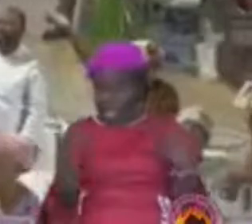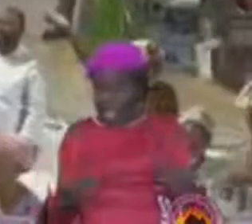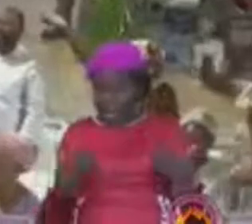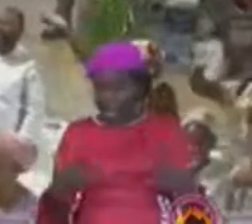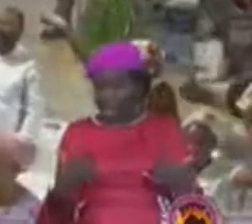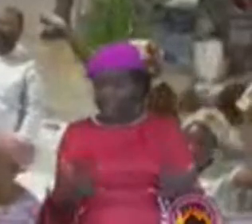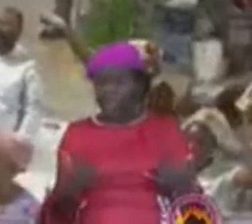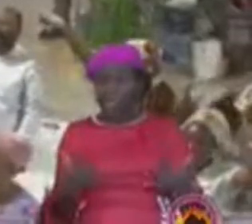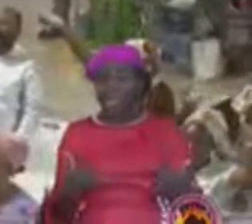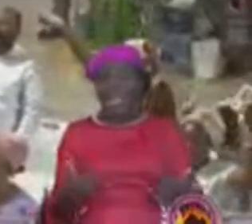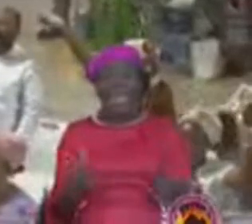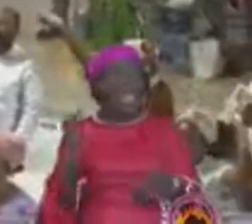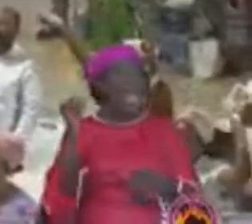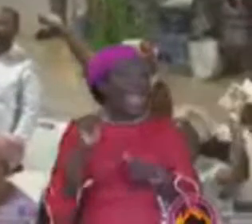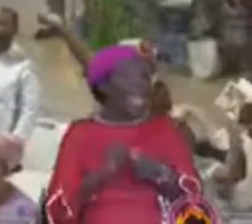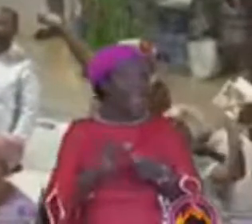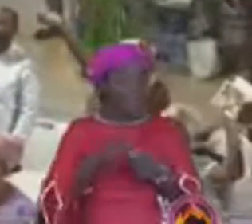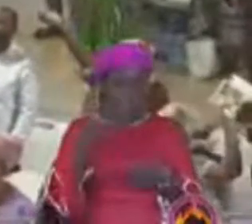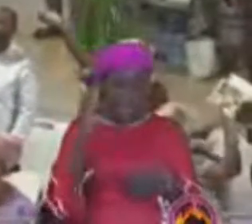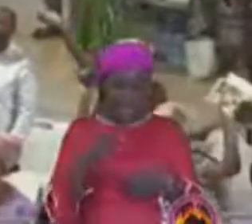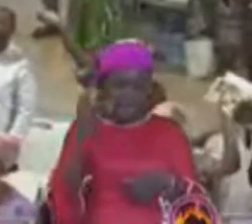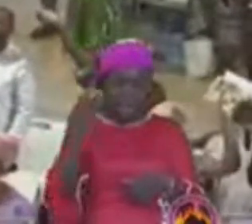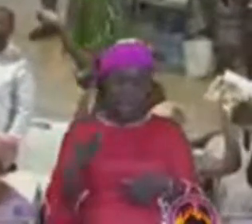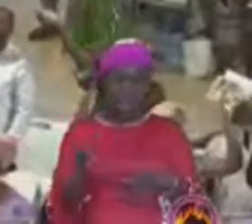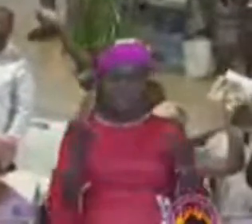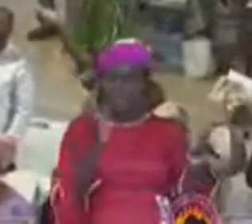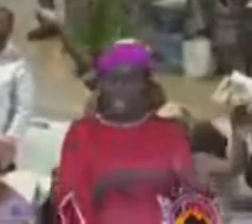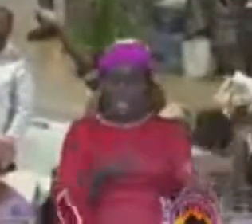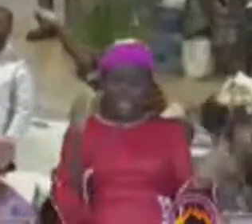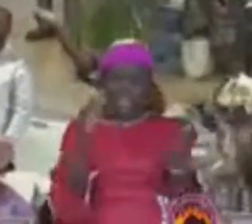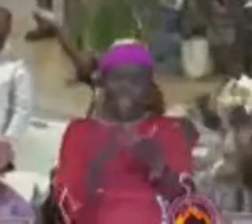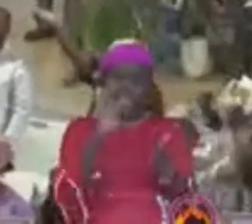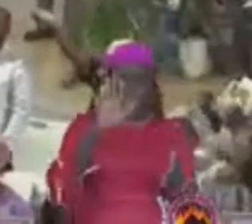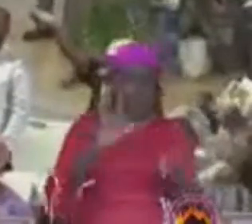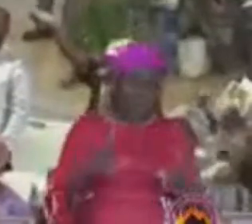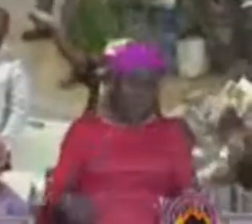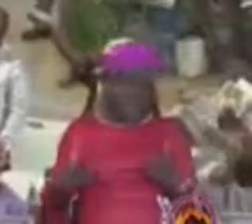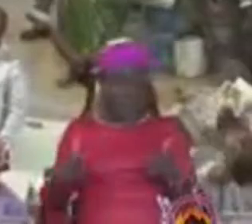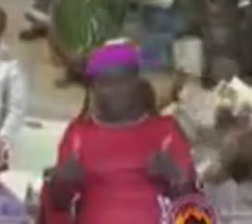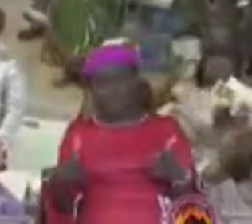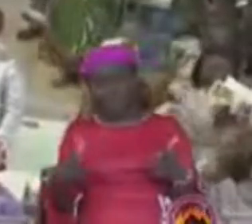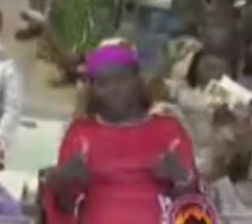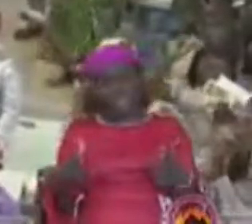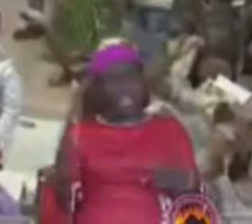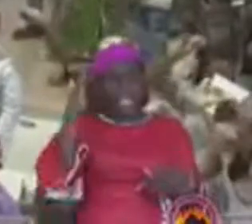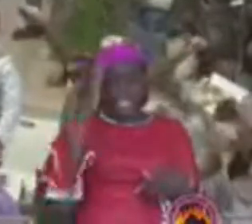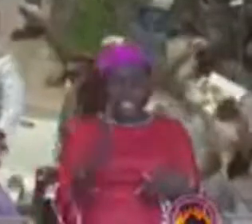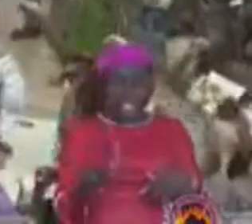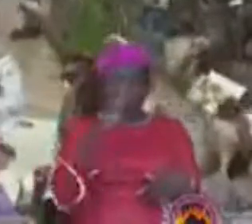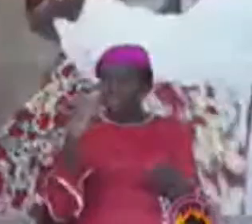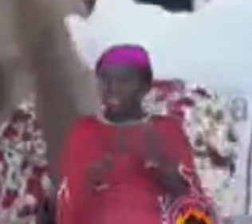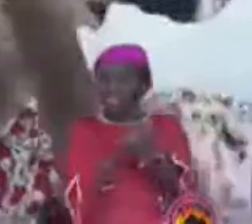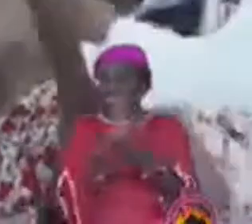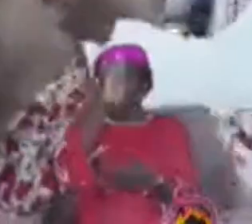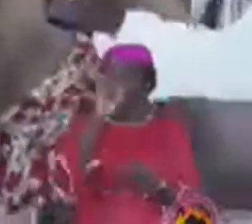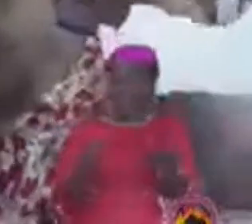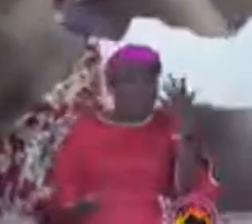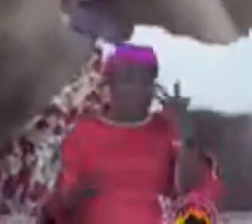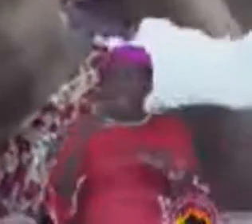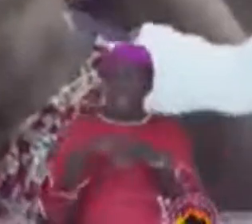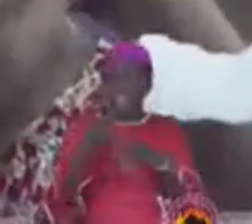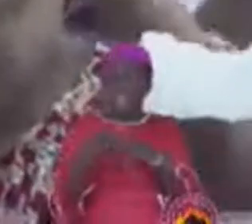every decree of untimely death against your life shall catch fire in the name of